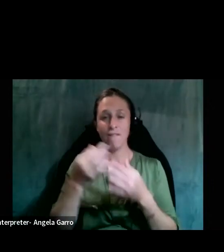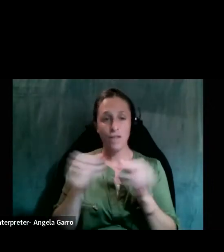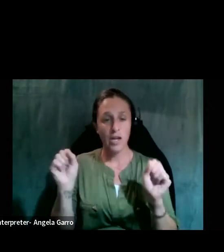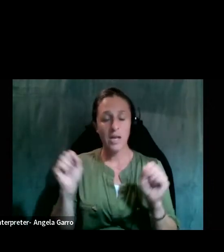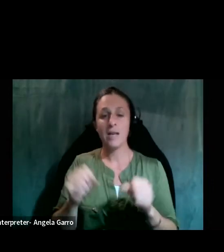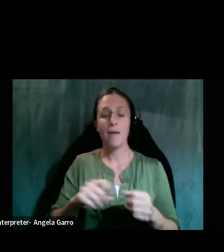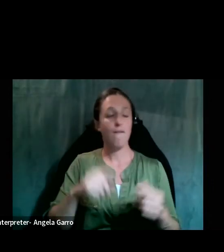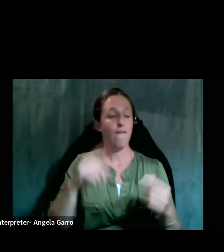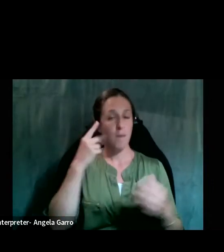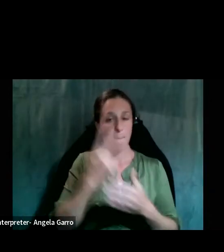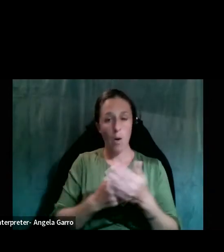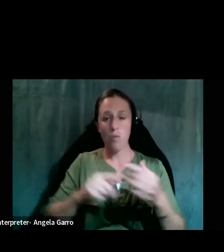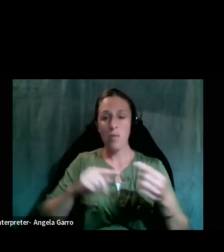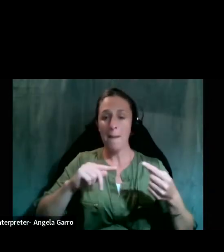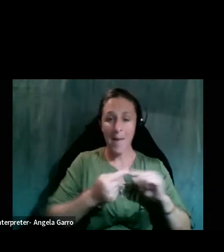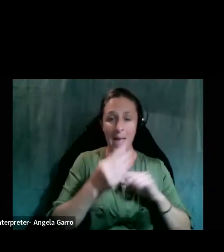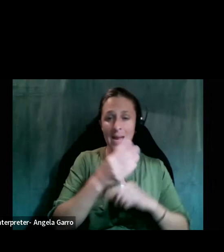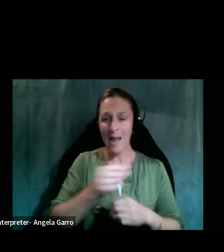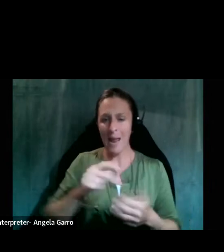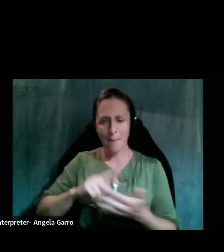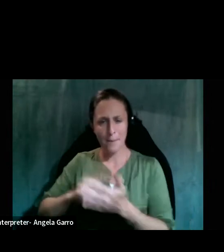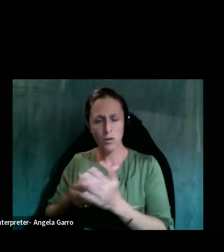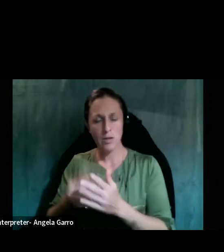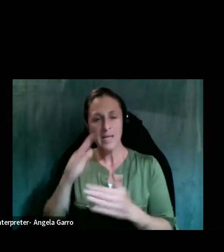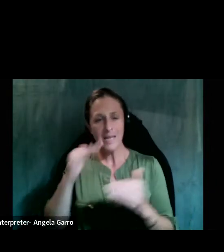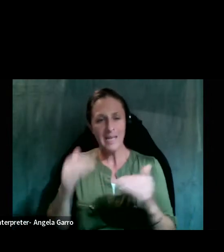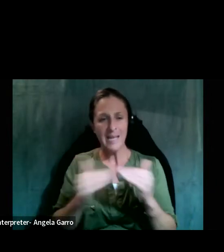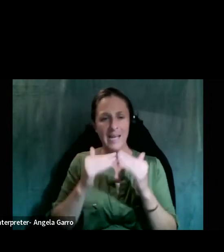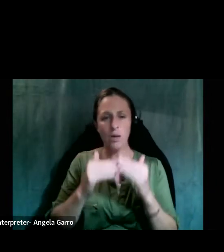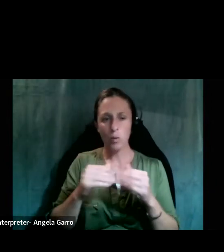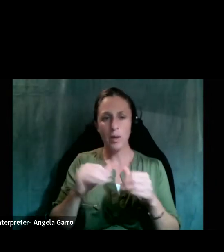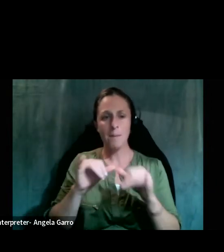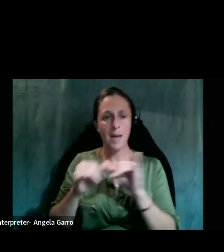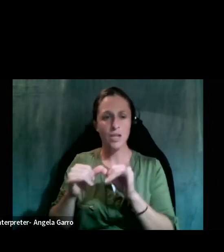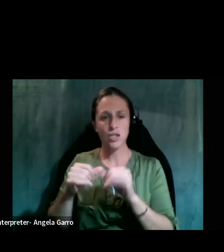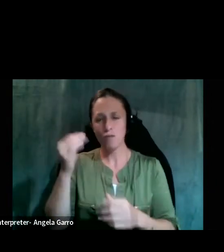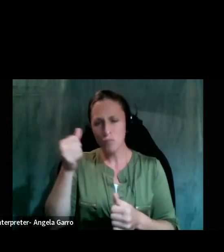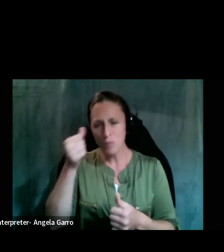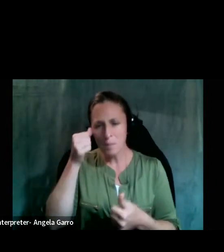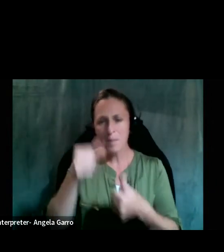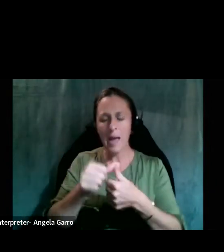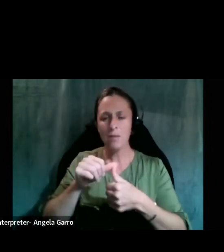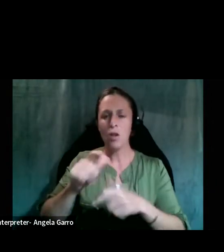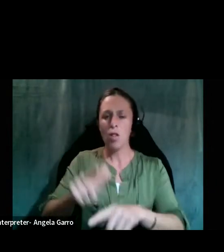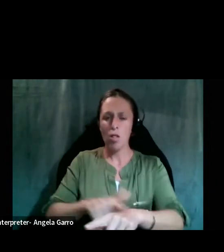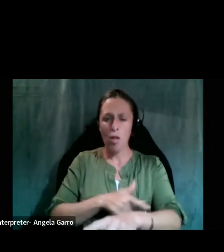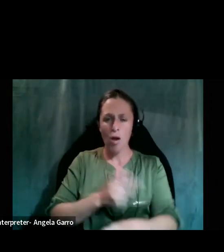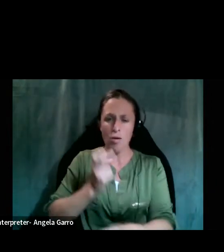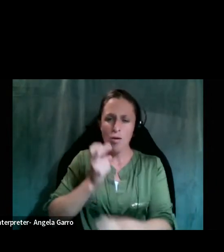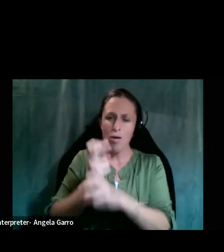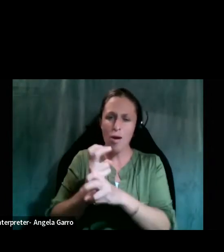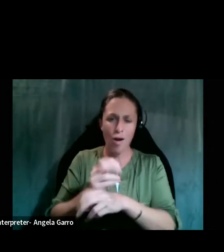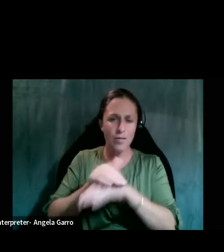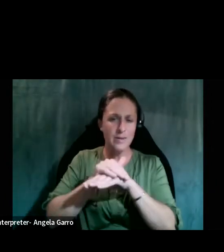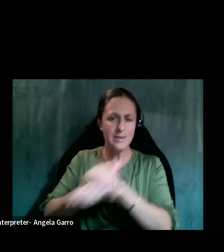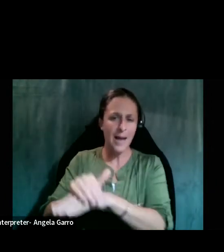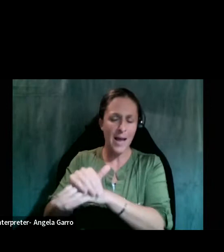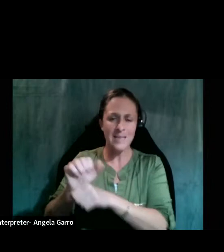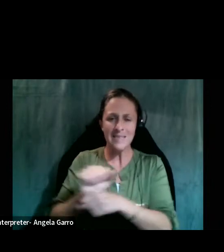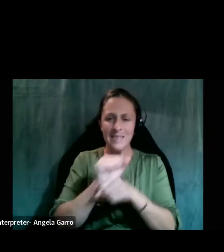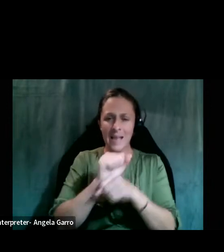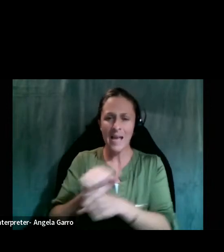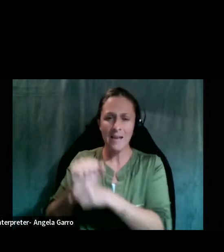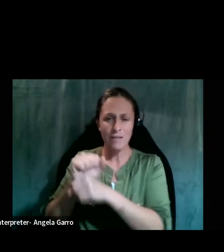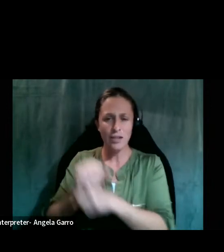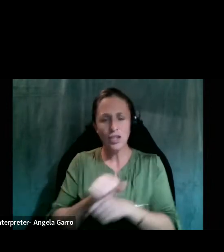and purpose. It is, in equal measure, a remembrance of both the long, hard night of slavery and